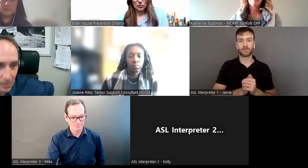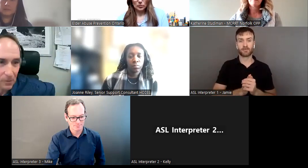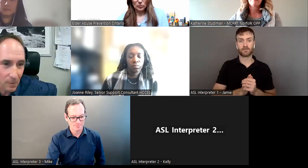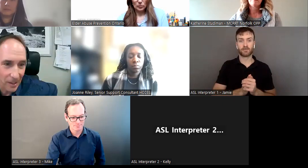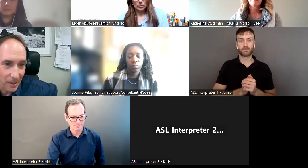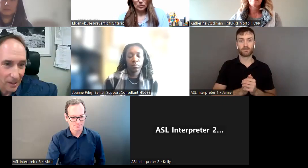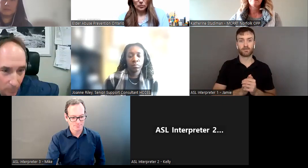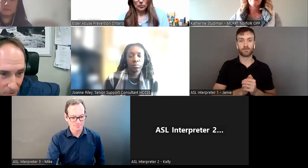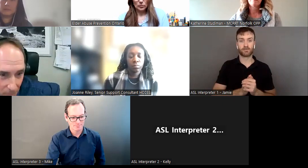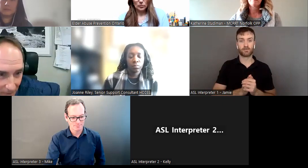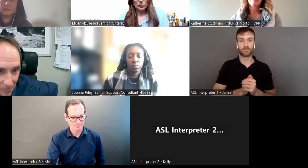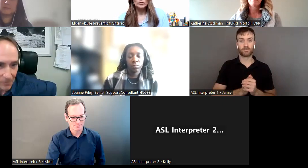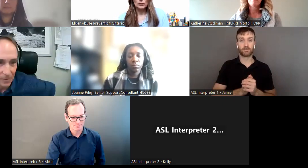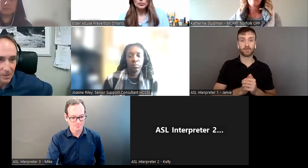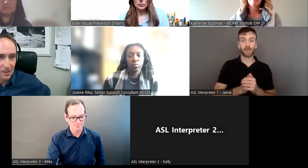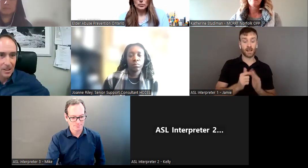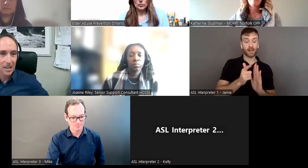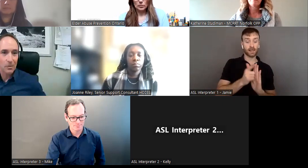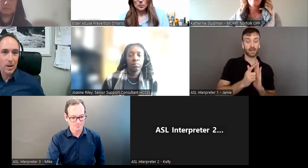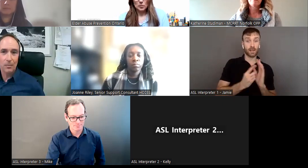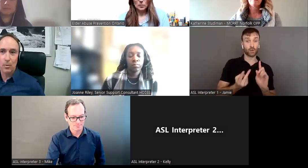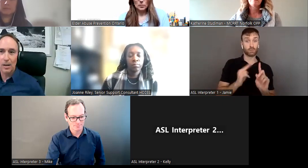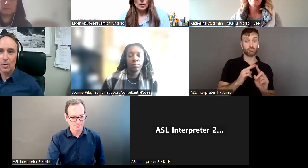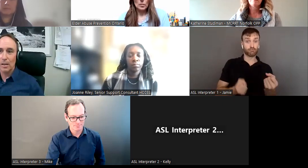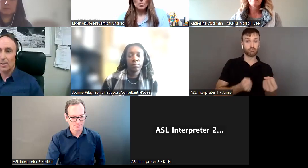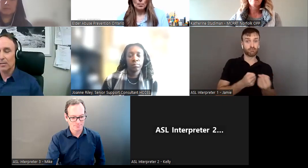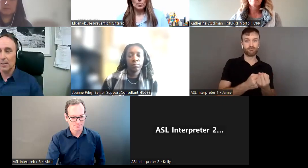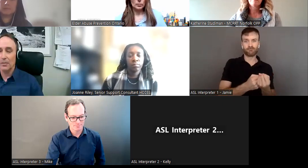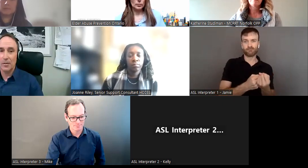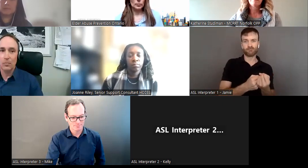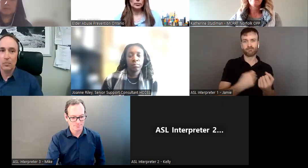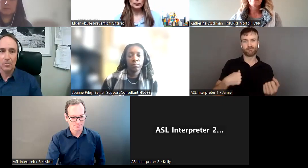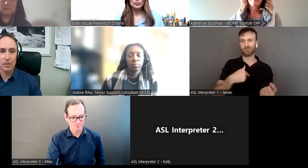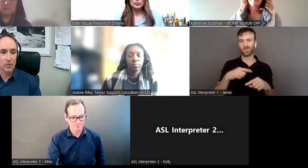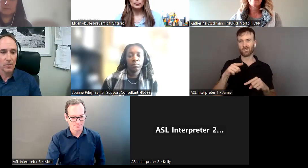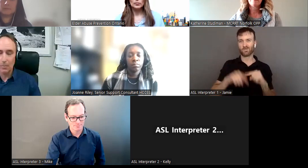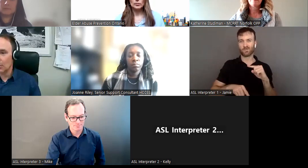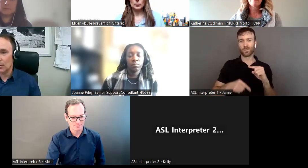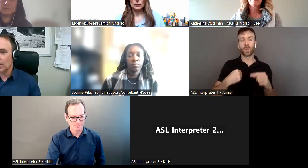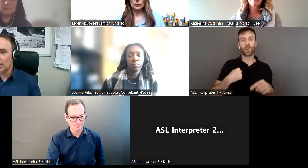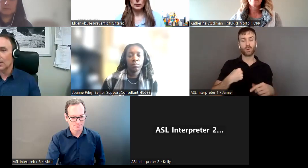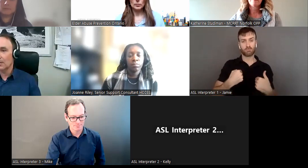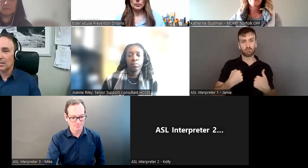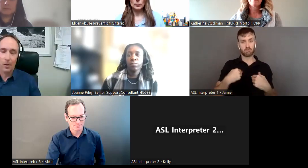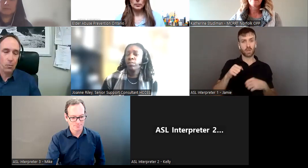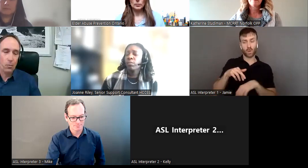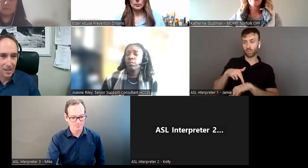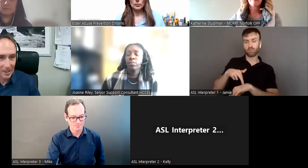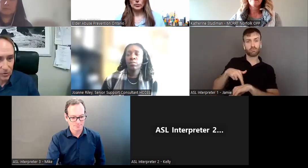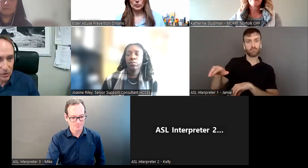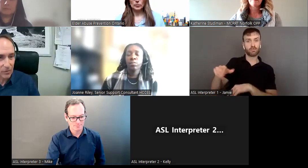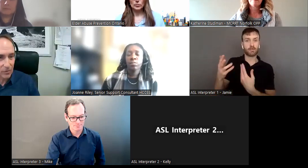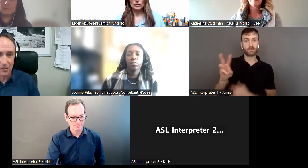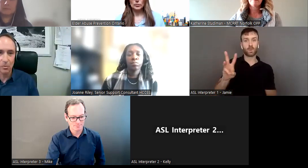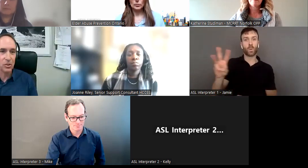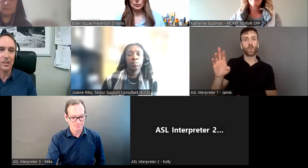support people from a legal perspective in any way. And we, other than we can refer them to a place like West End